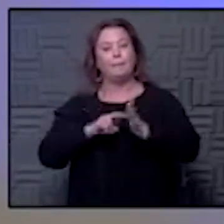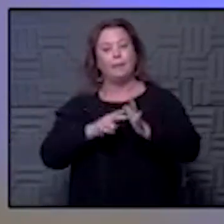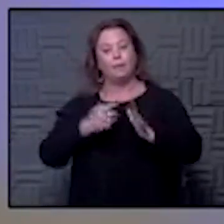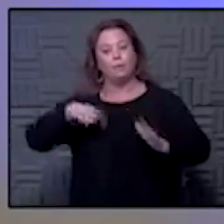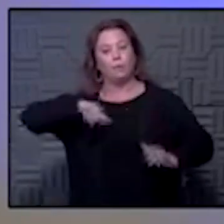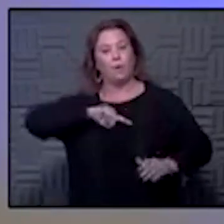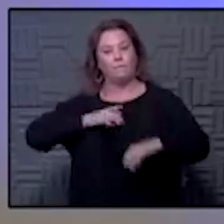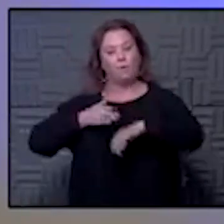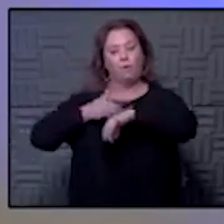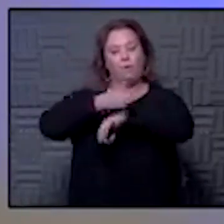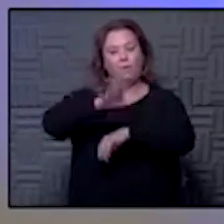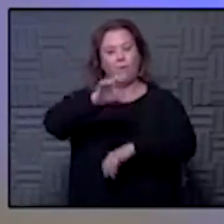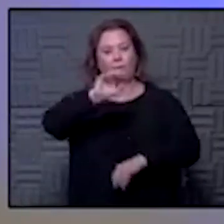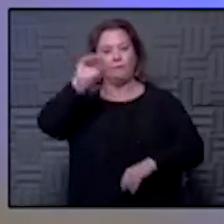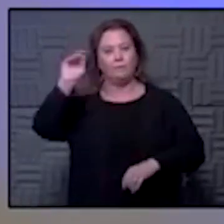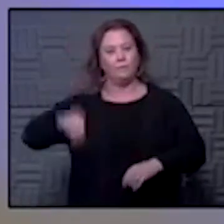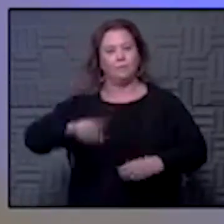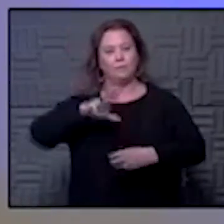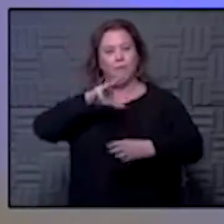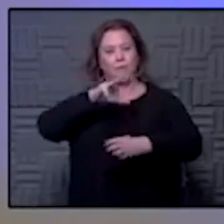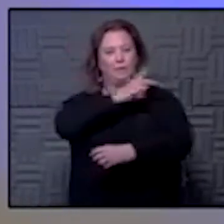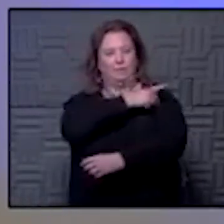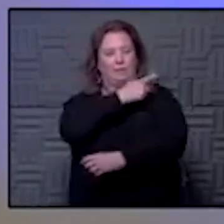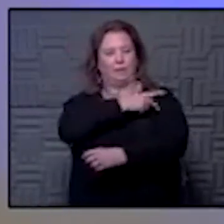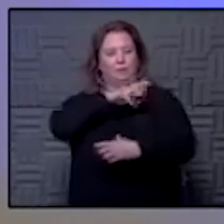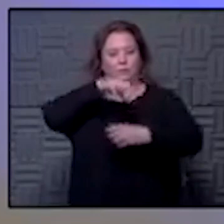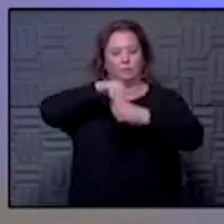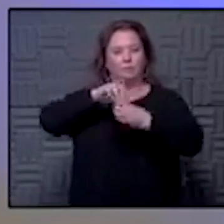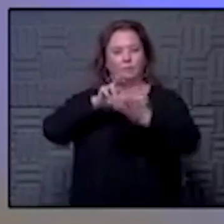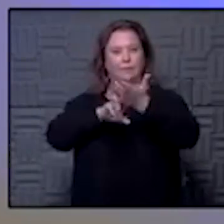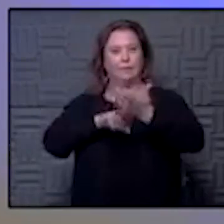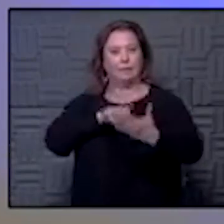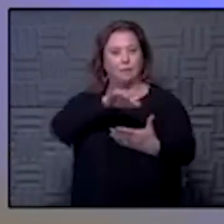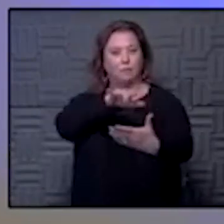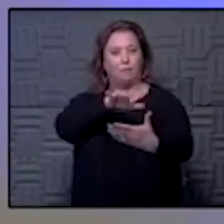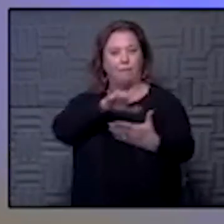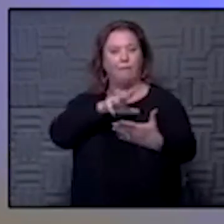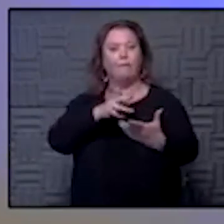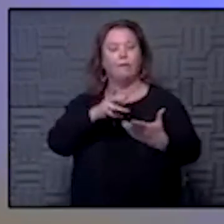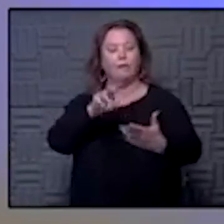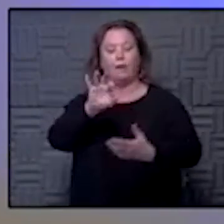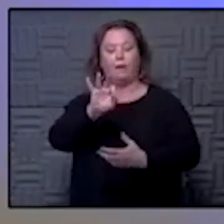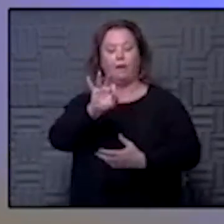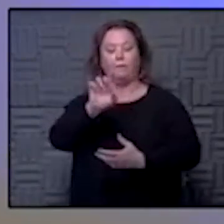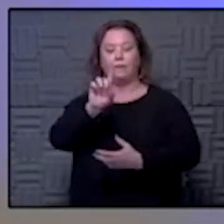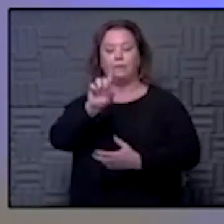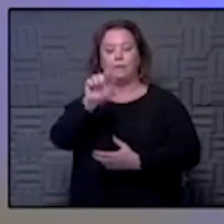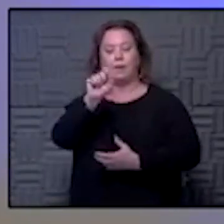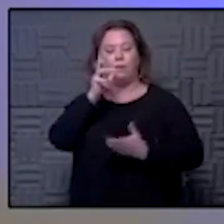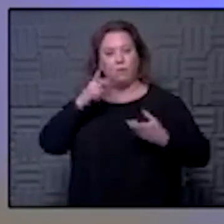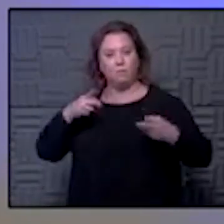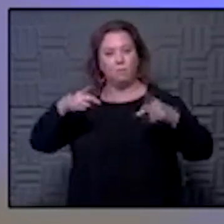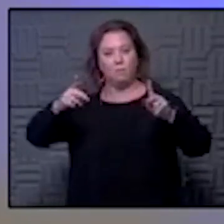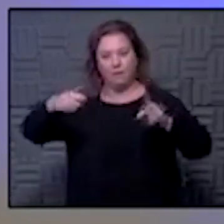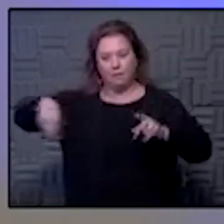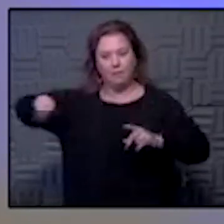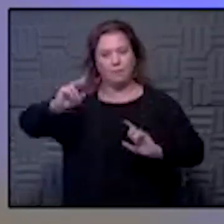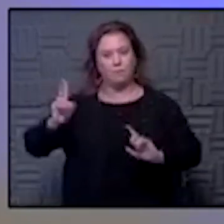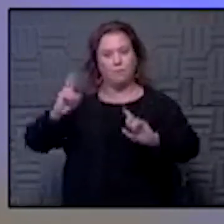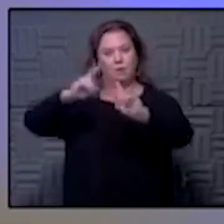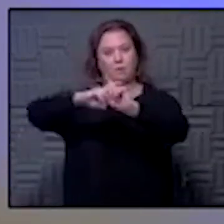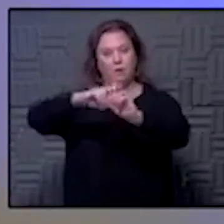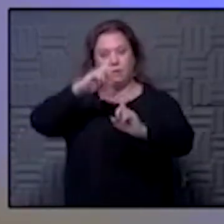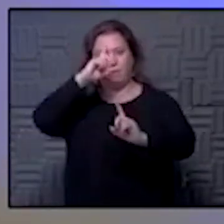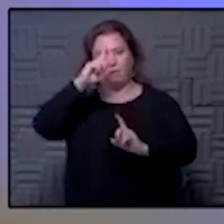over 50% of the participants enrolled into the trial, the FDA will allow them to apply for